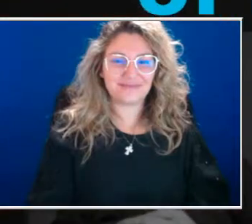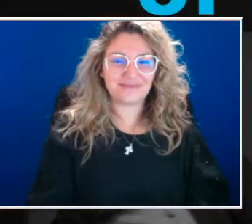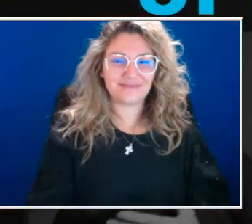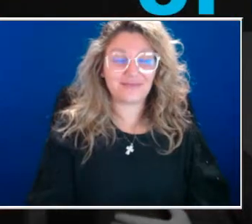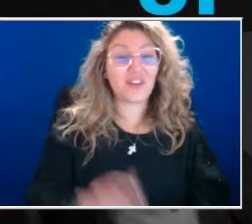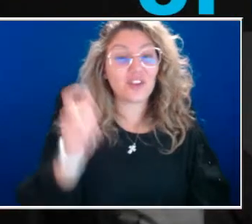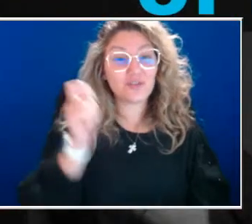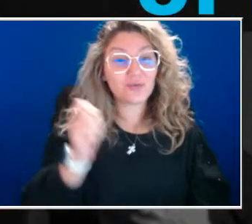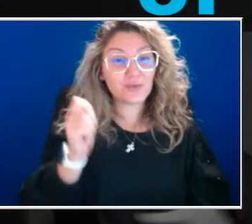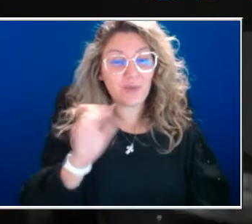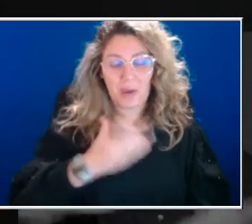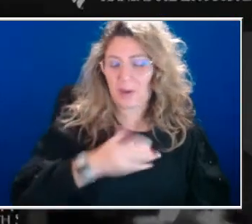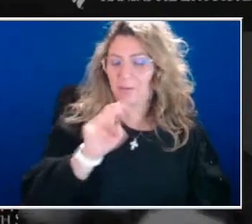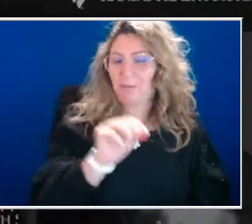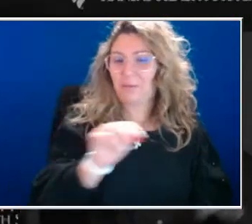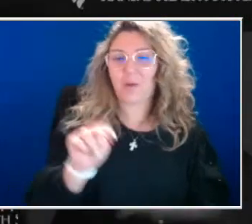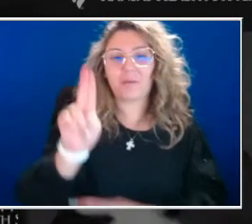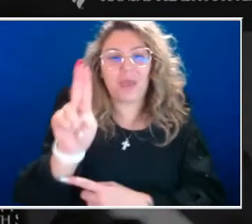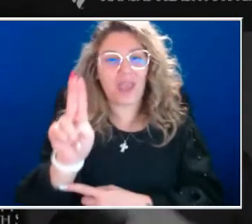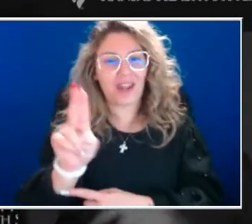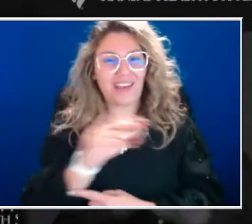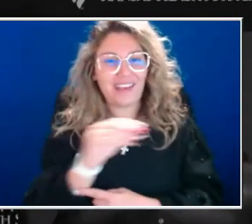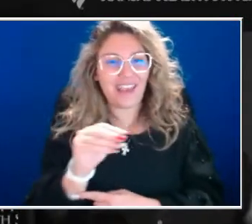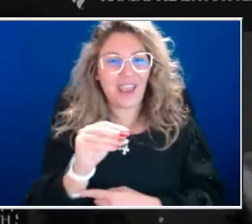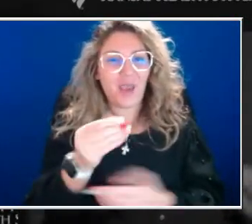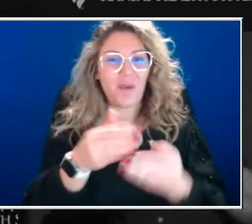Subscribe to our Morning Medical Update and Open